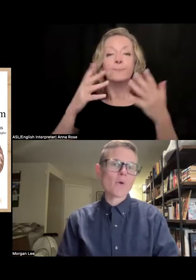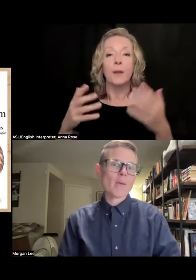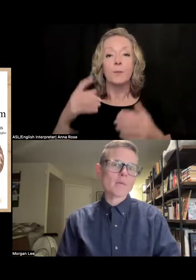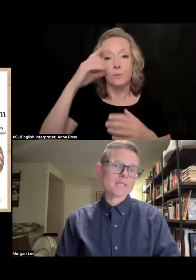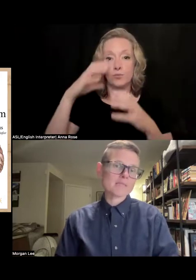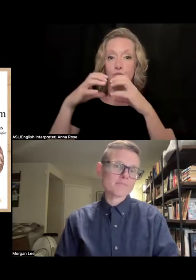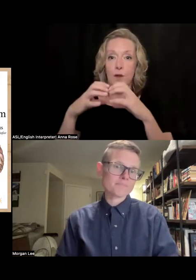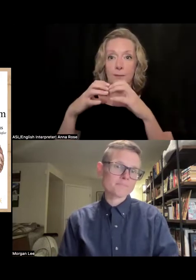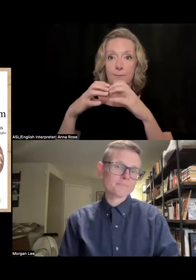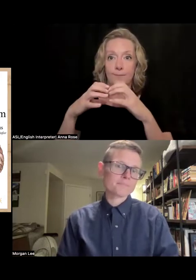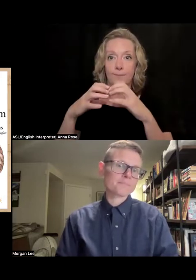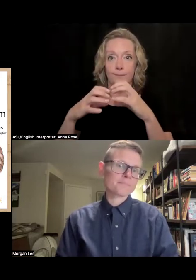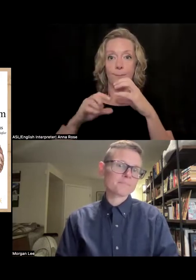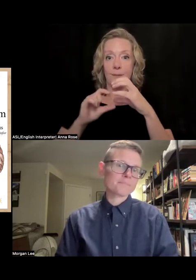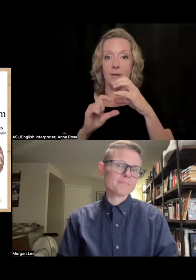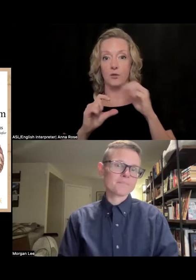the hippocampus.